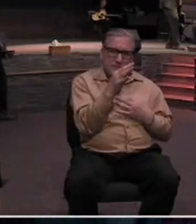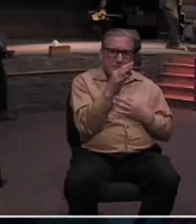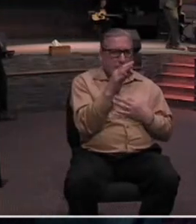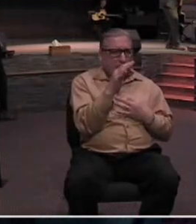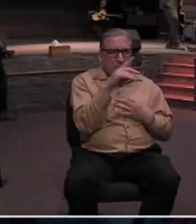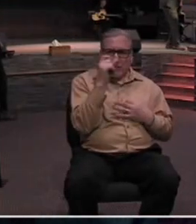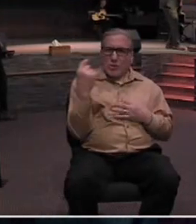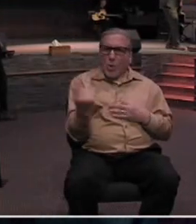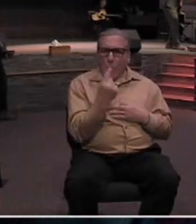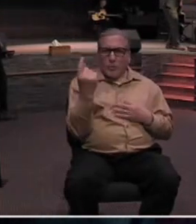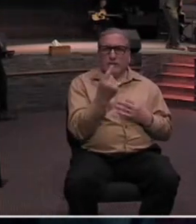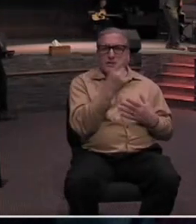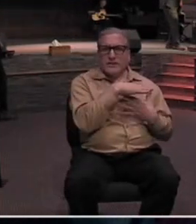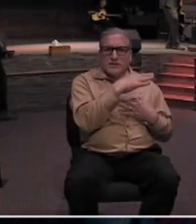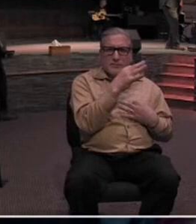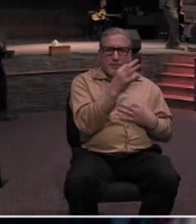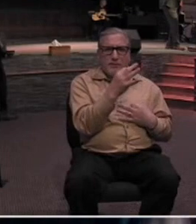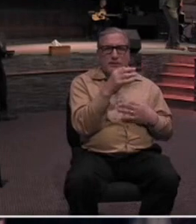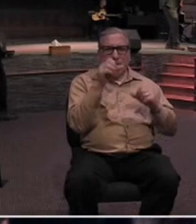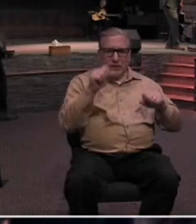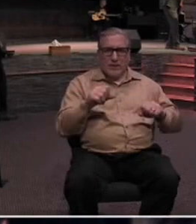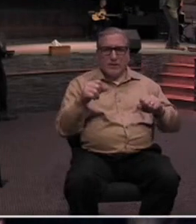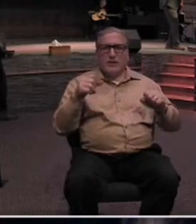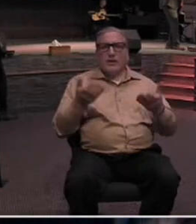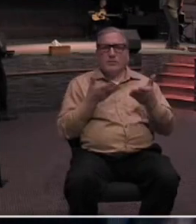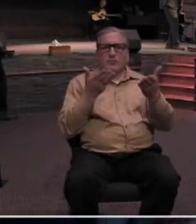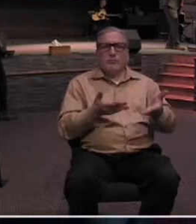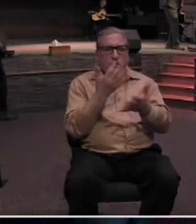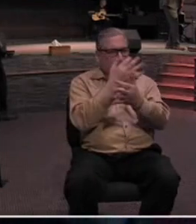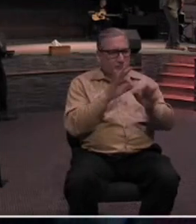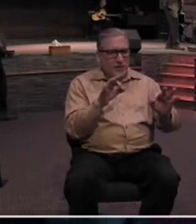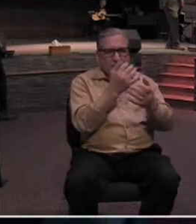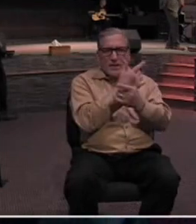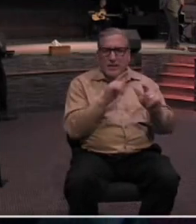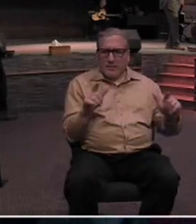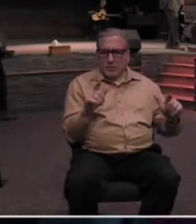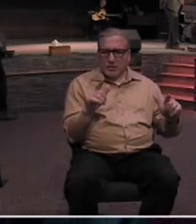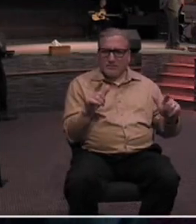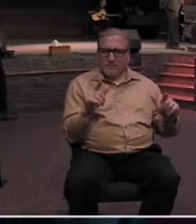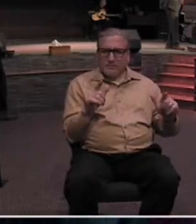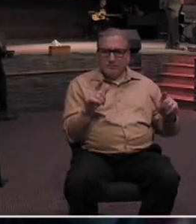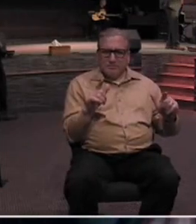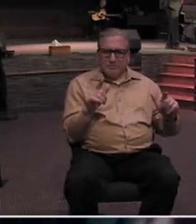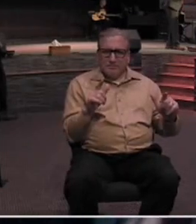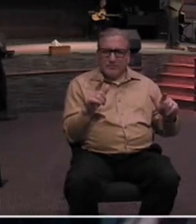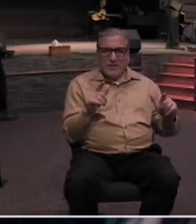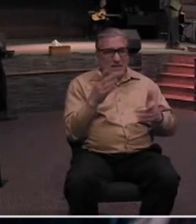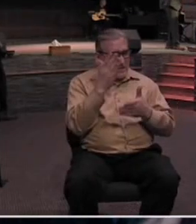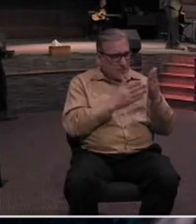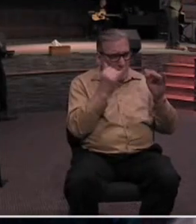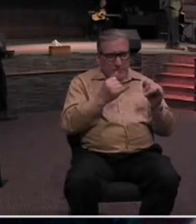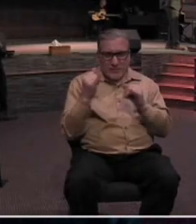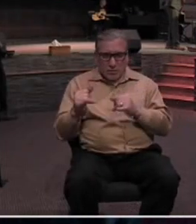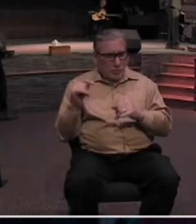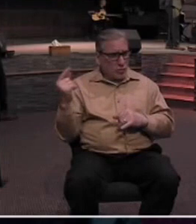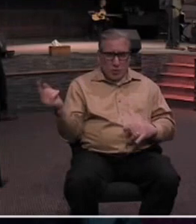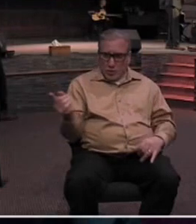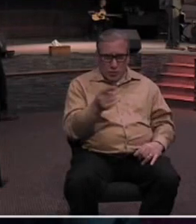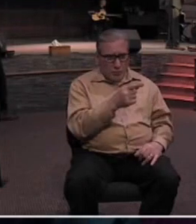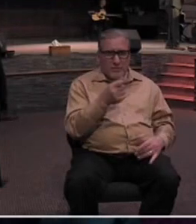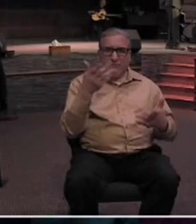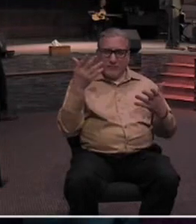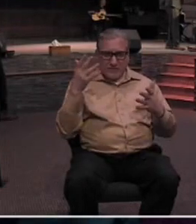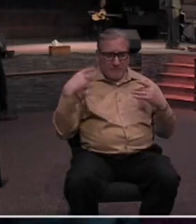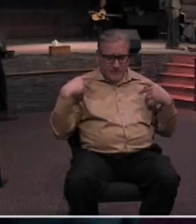only the Spirit can bring freedom and liberty. There are some individuals that you've been touched by God physically, but